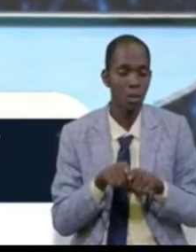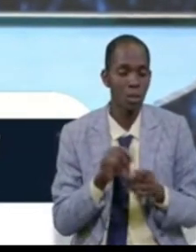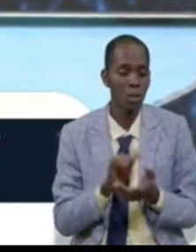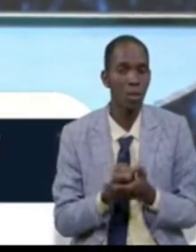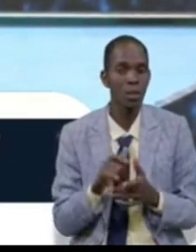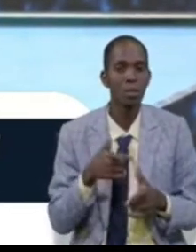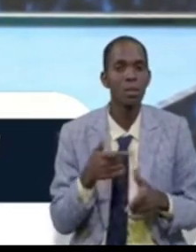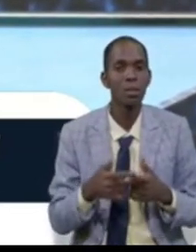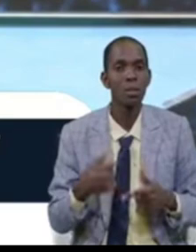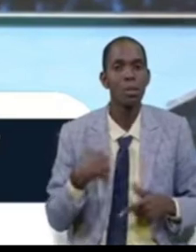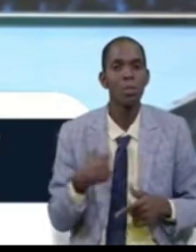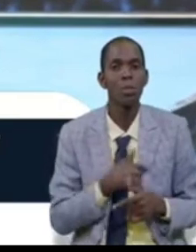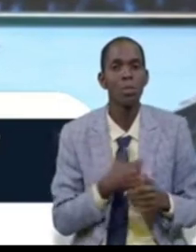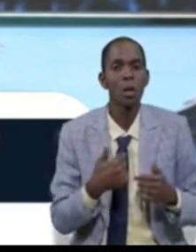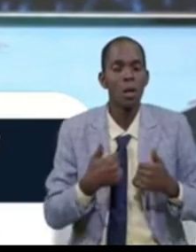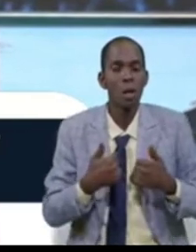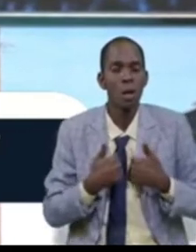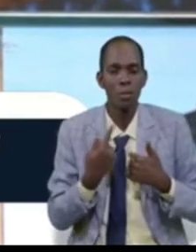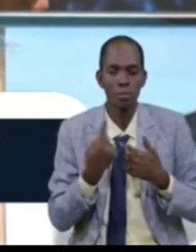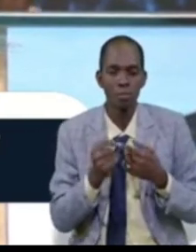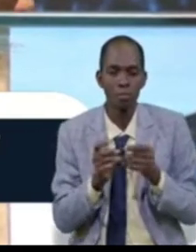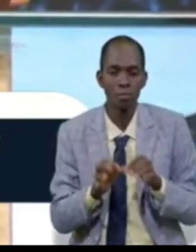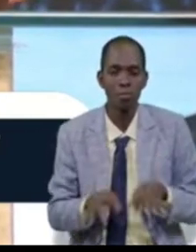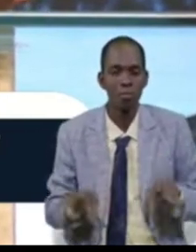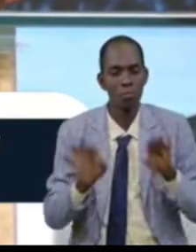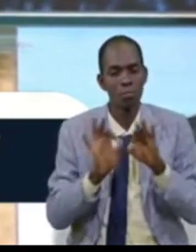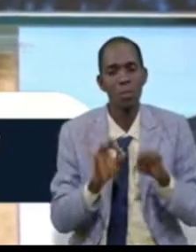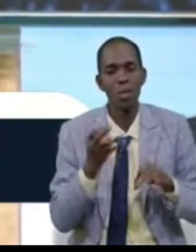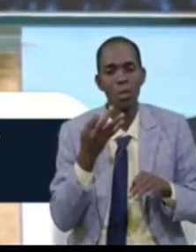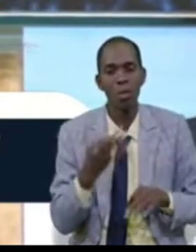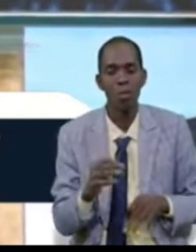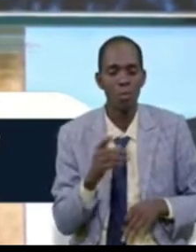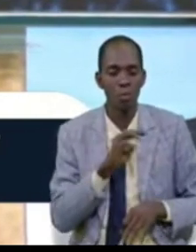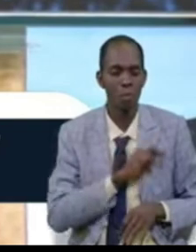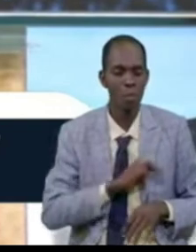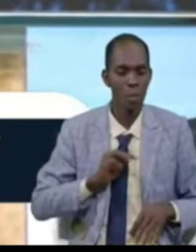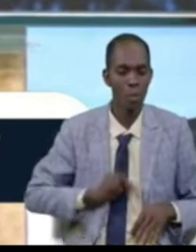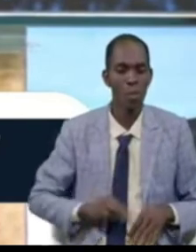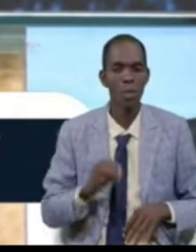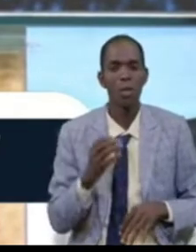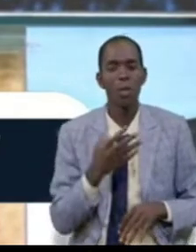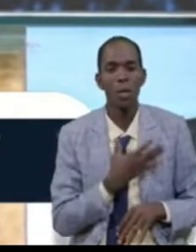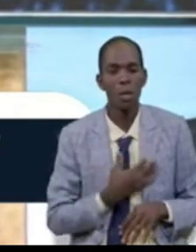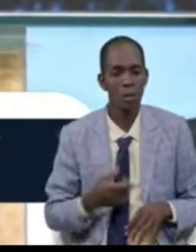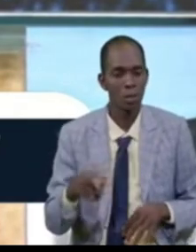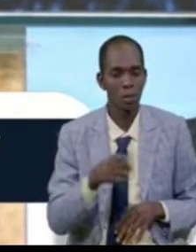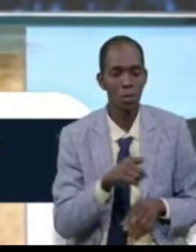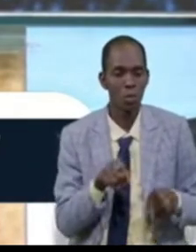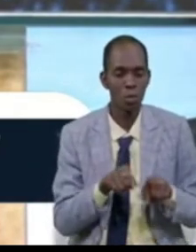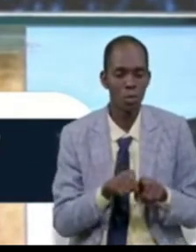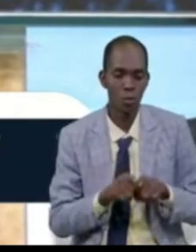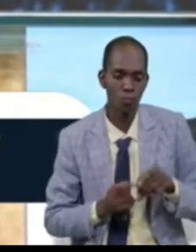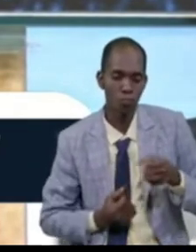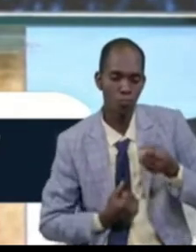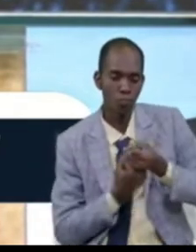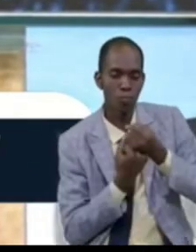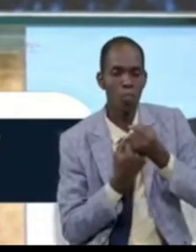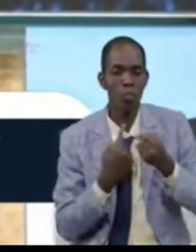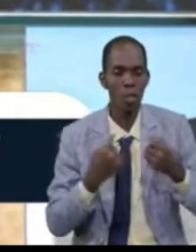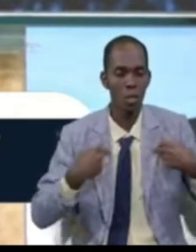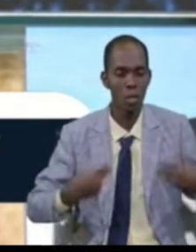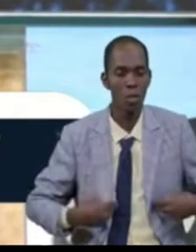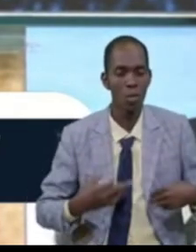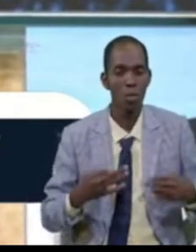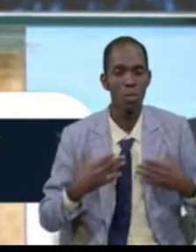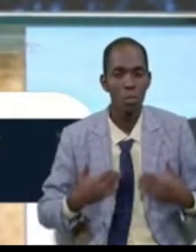then we have the usefulness of all the members, and they contribute to the health of the body,